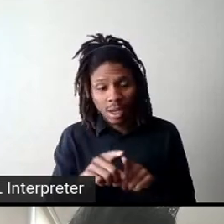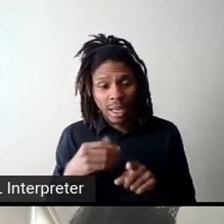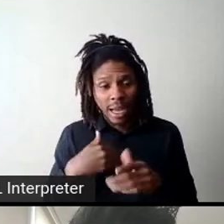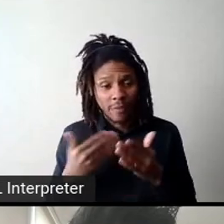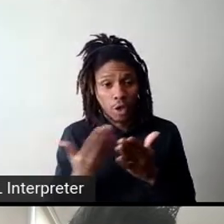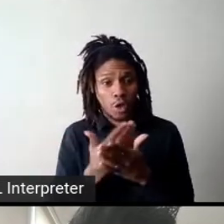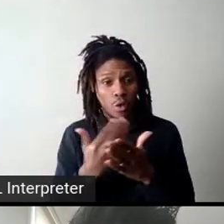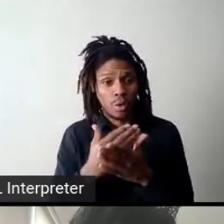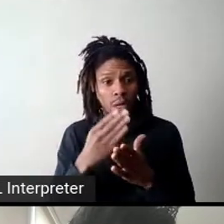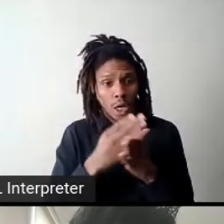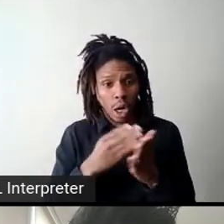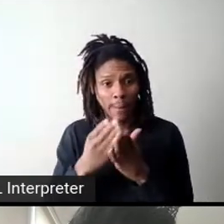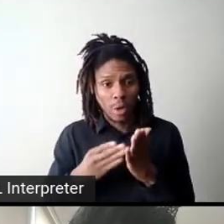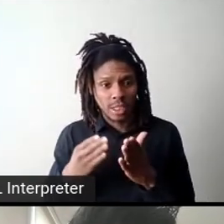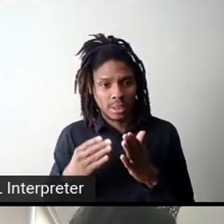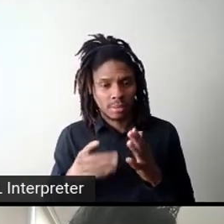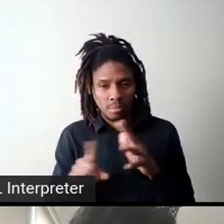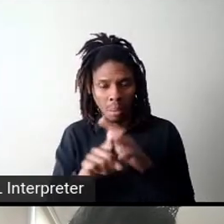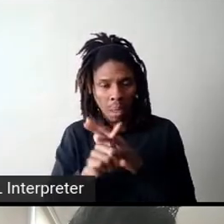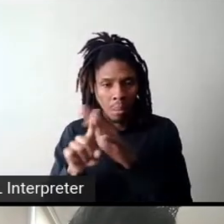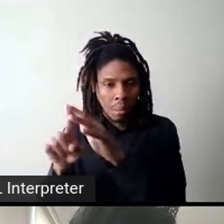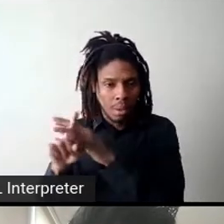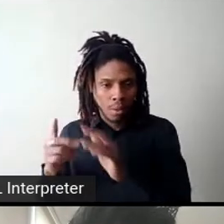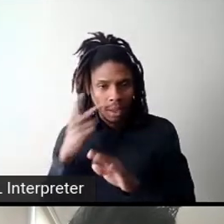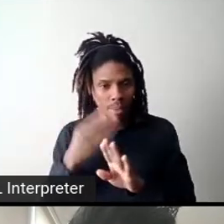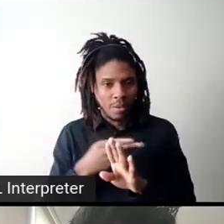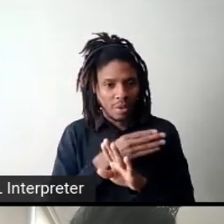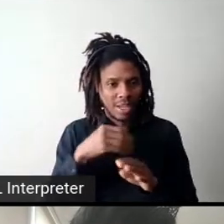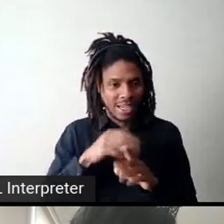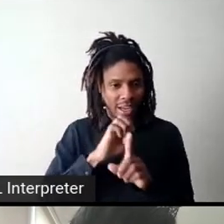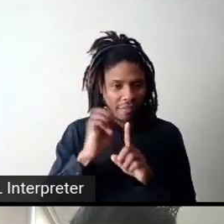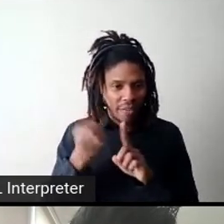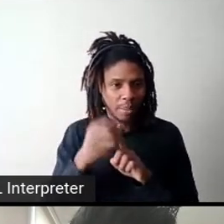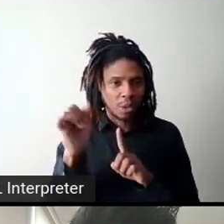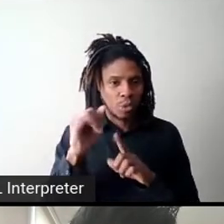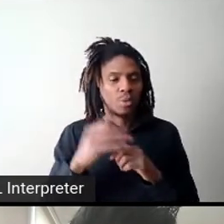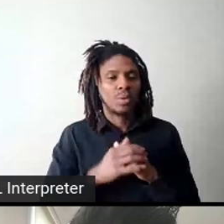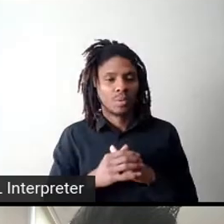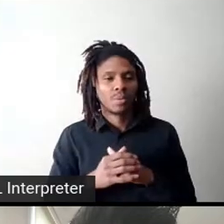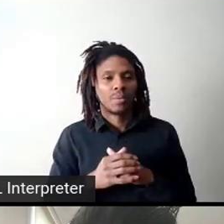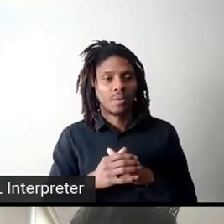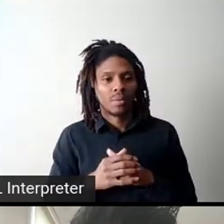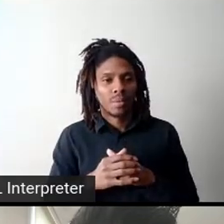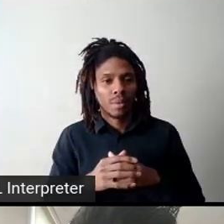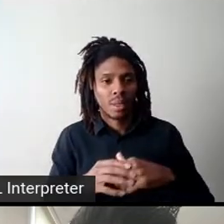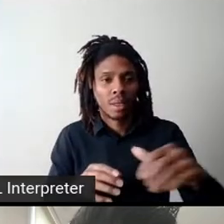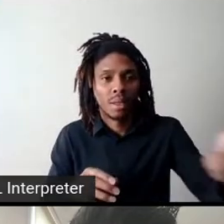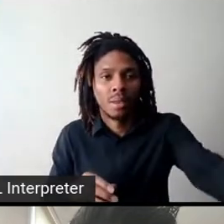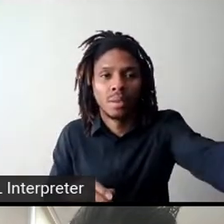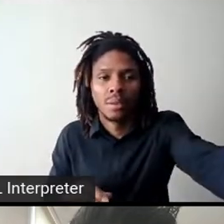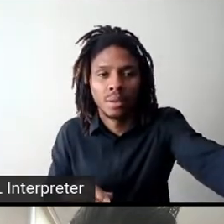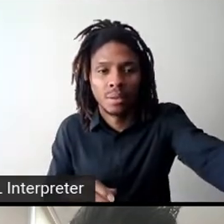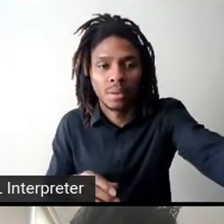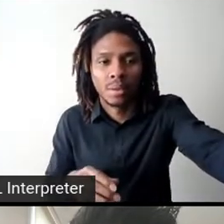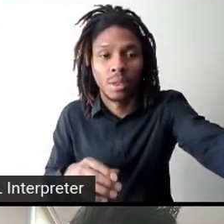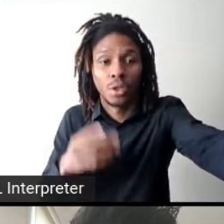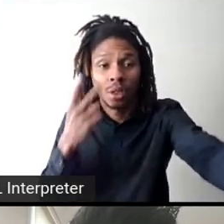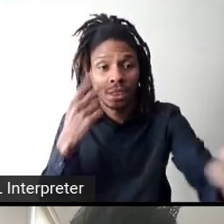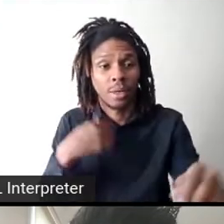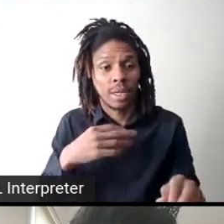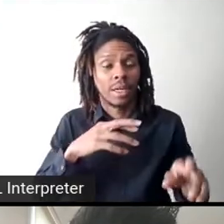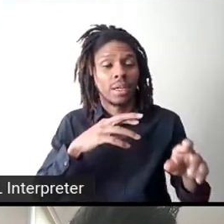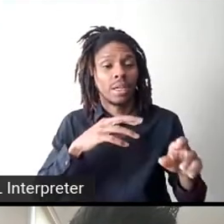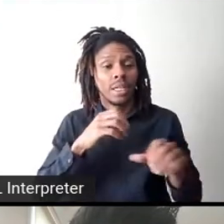popping up that we've seen earlier in the environment. So you can see we generate these React components. They are all